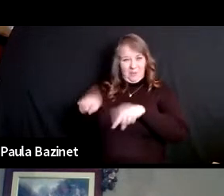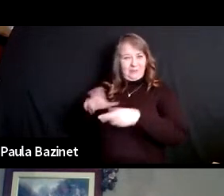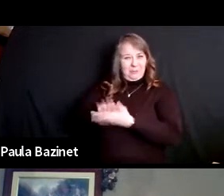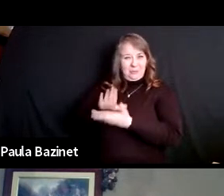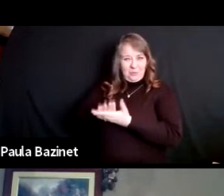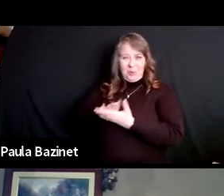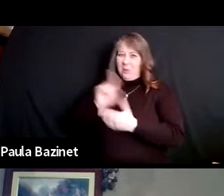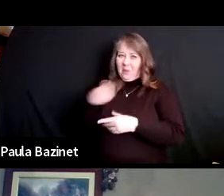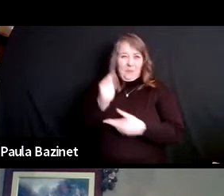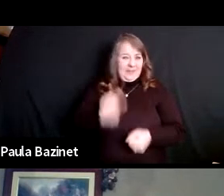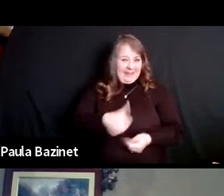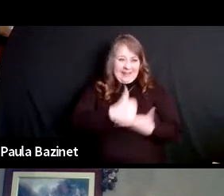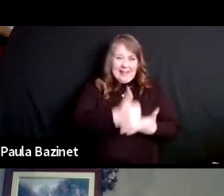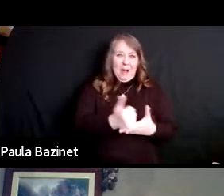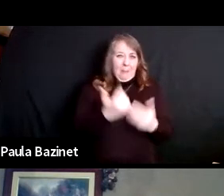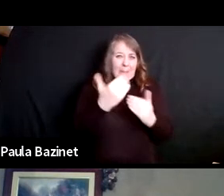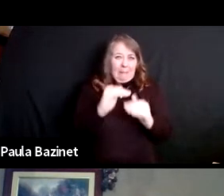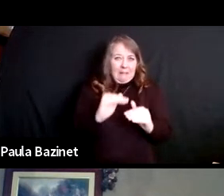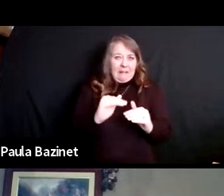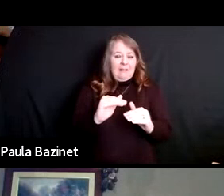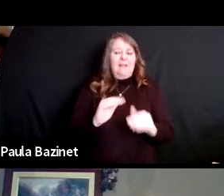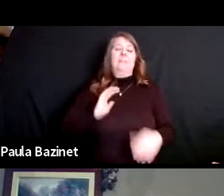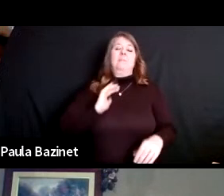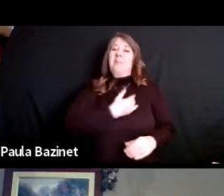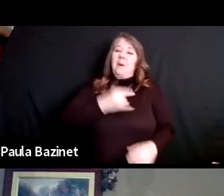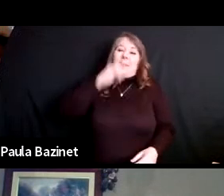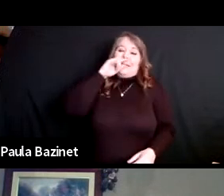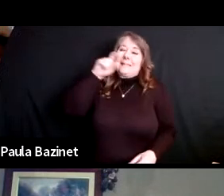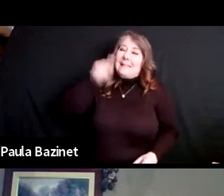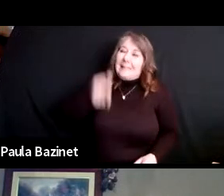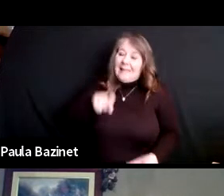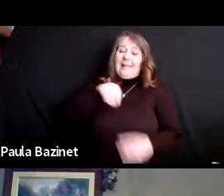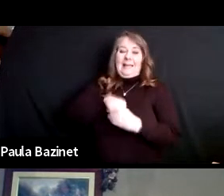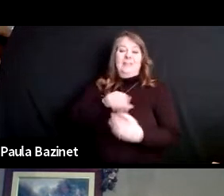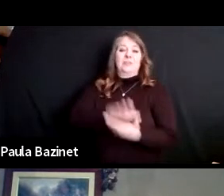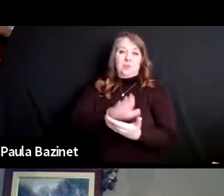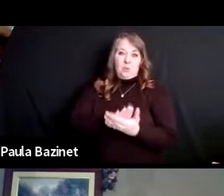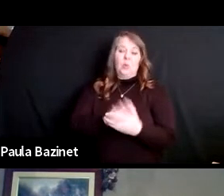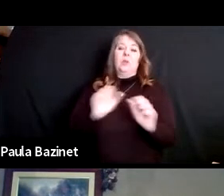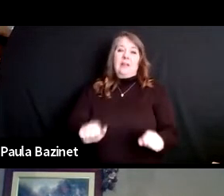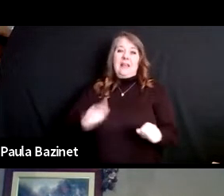them so far. Our kids need to be in school where they can feel